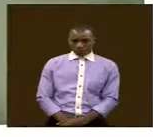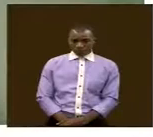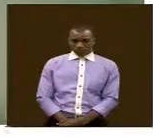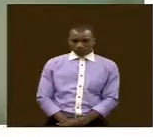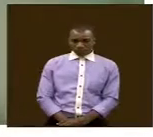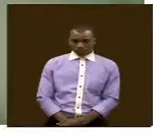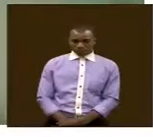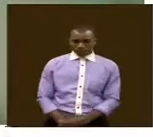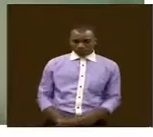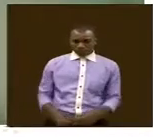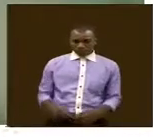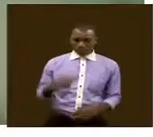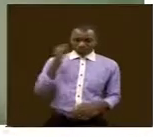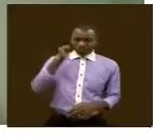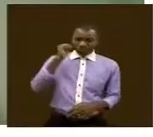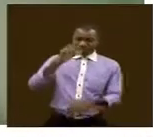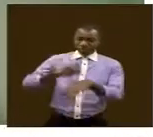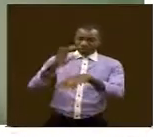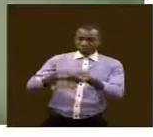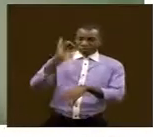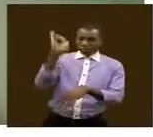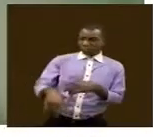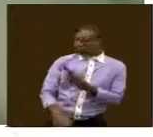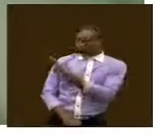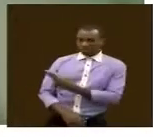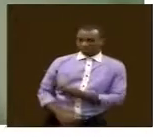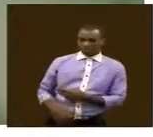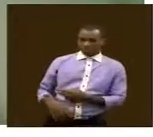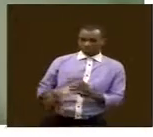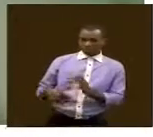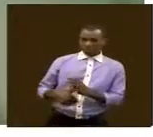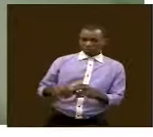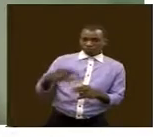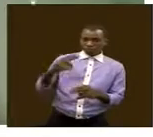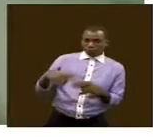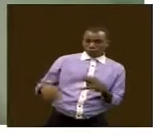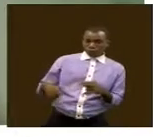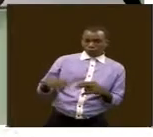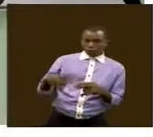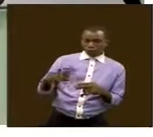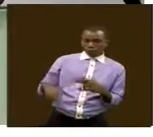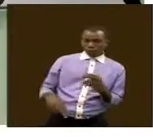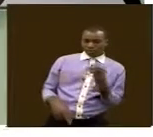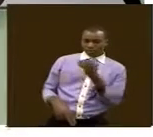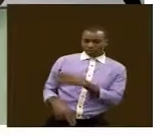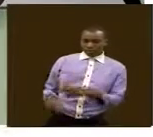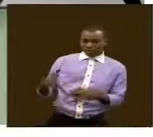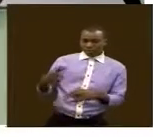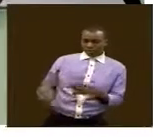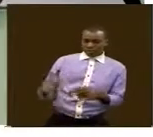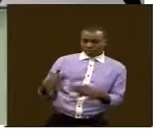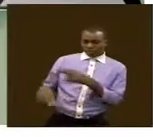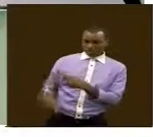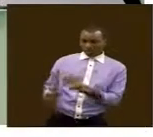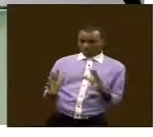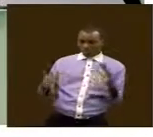The female mosquito lays small cigar-shaped eggs which are soft and white. Most species lay eggs that are stuck together in